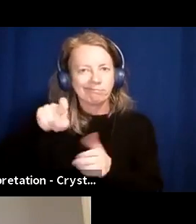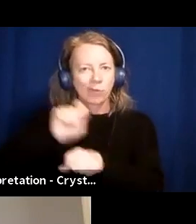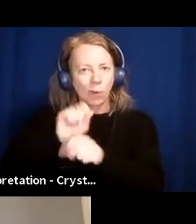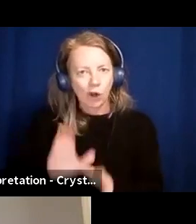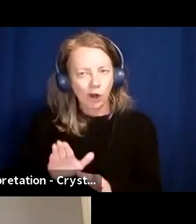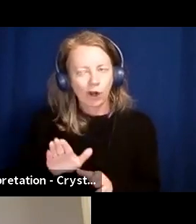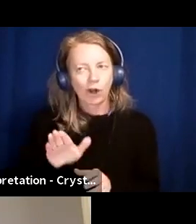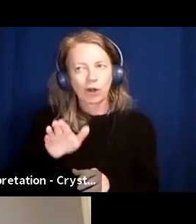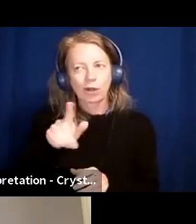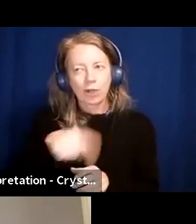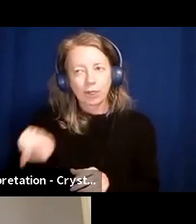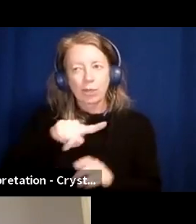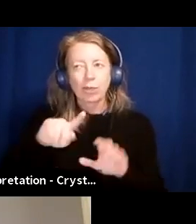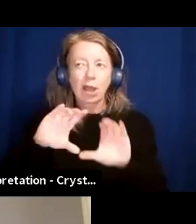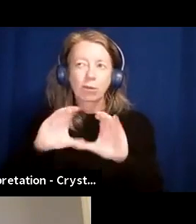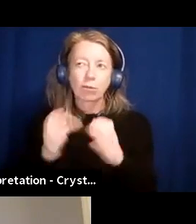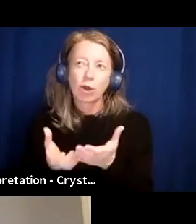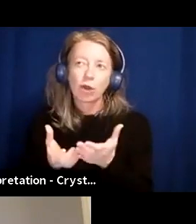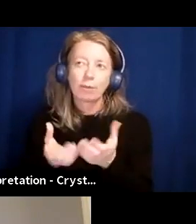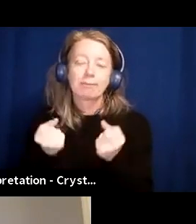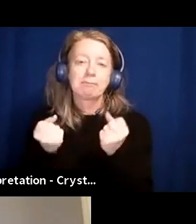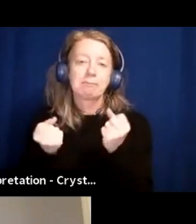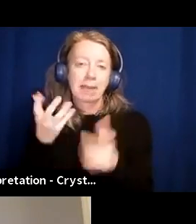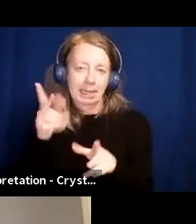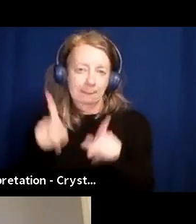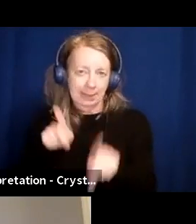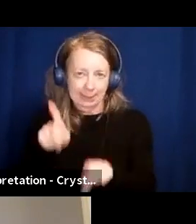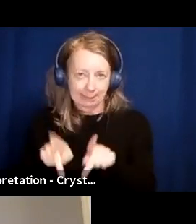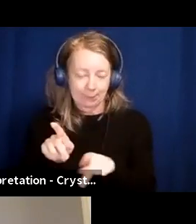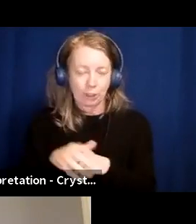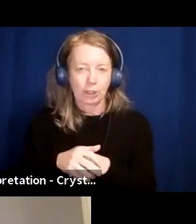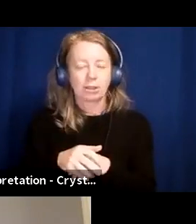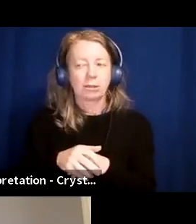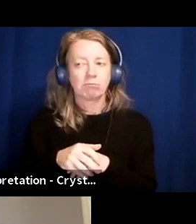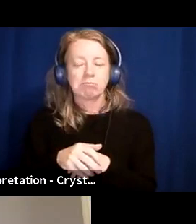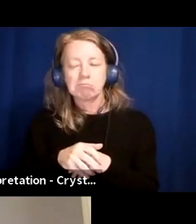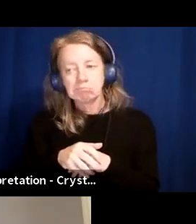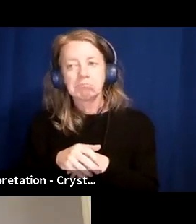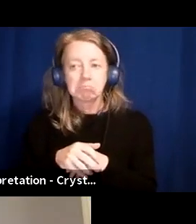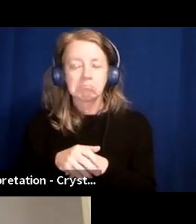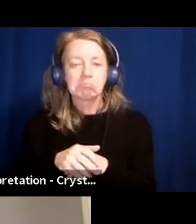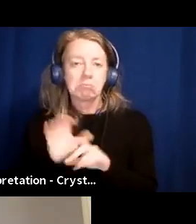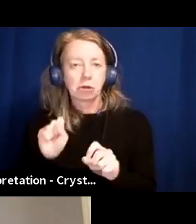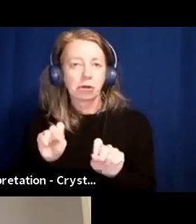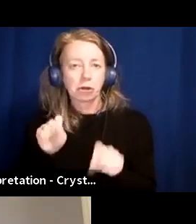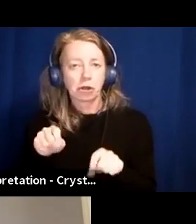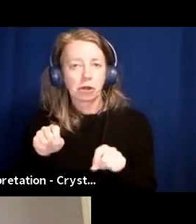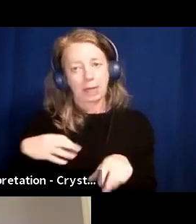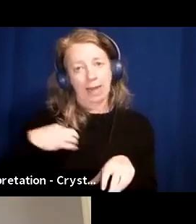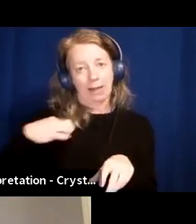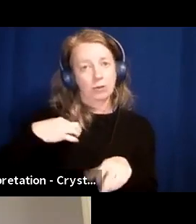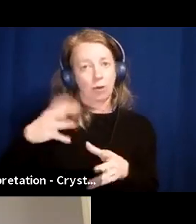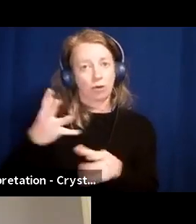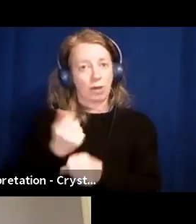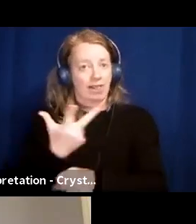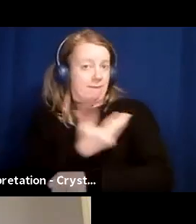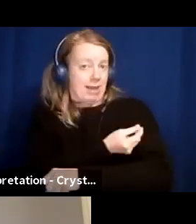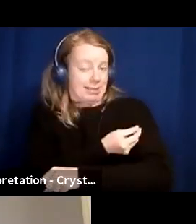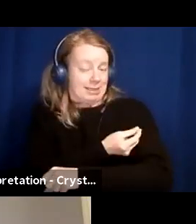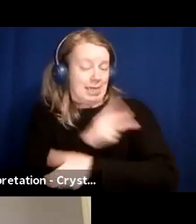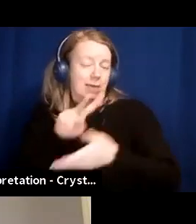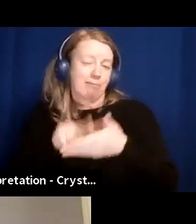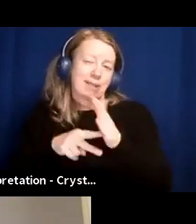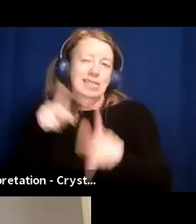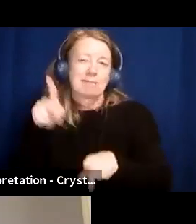lot of people that could qualify, for the vaccine, like people that work